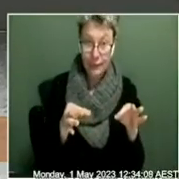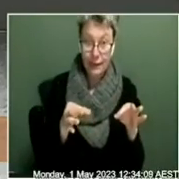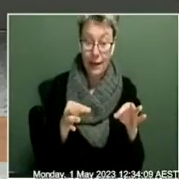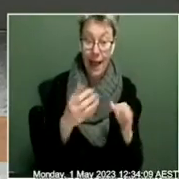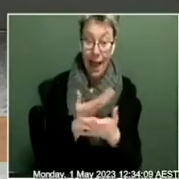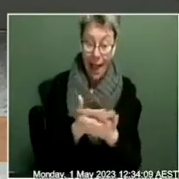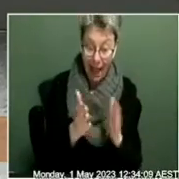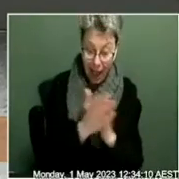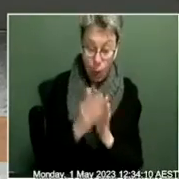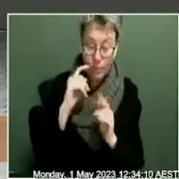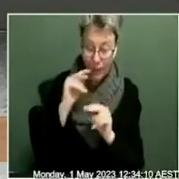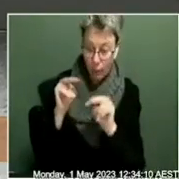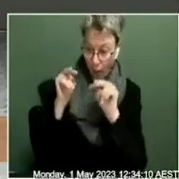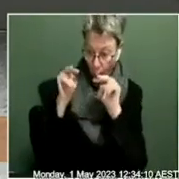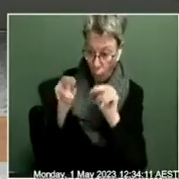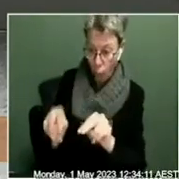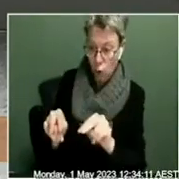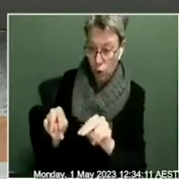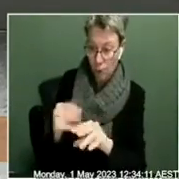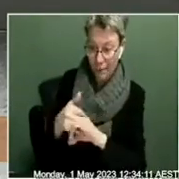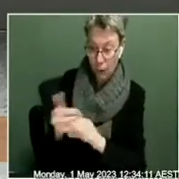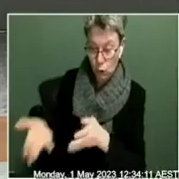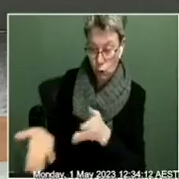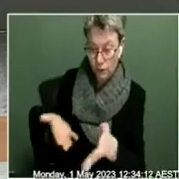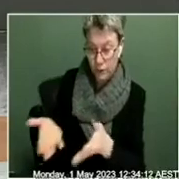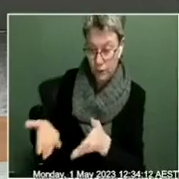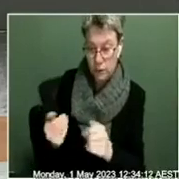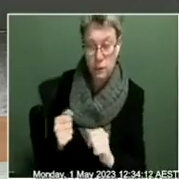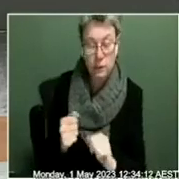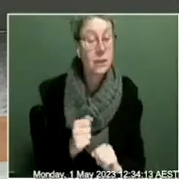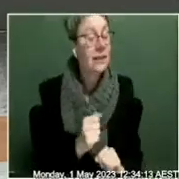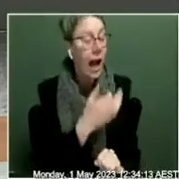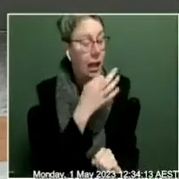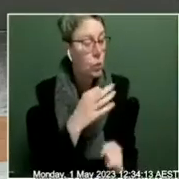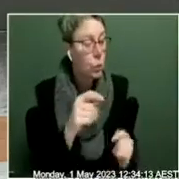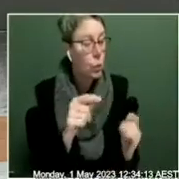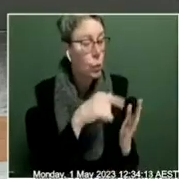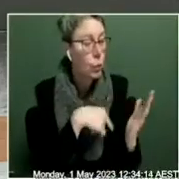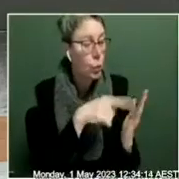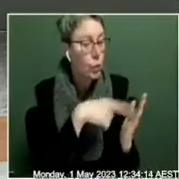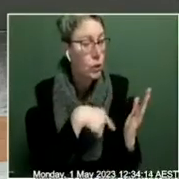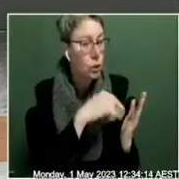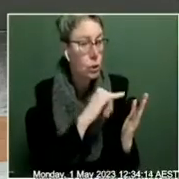There are no page numbers. I am on recommendation 18, which is... Oh, I see.